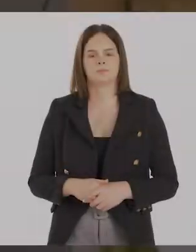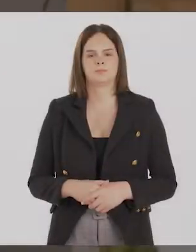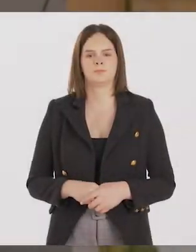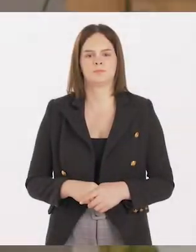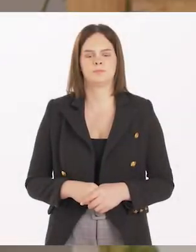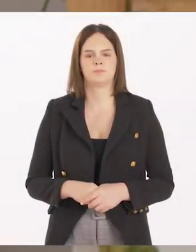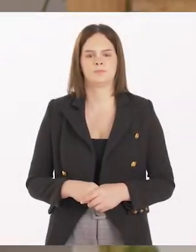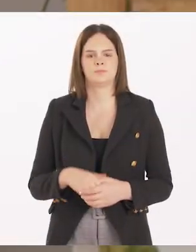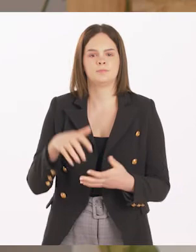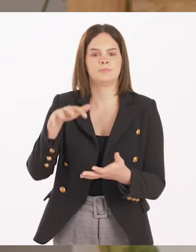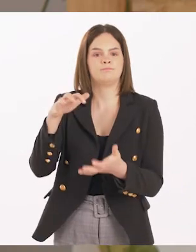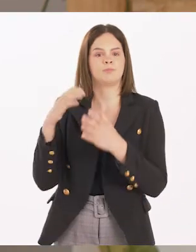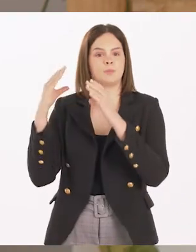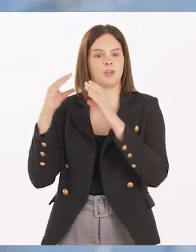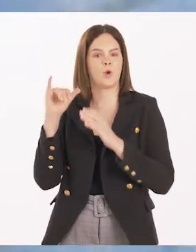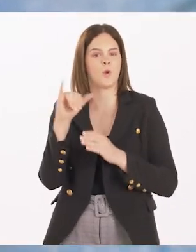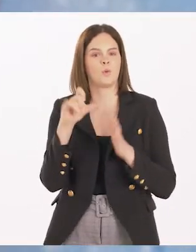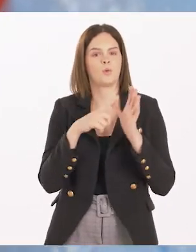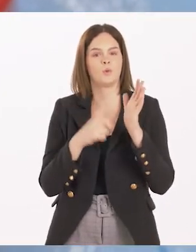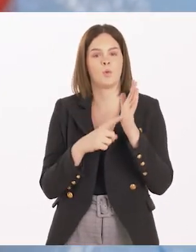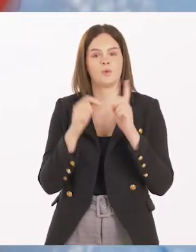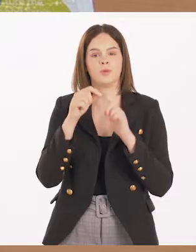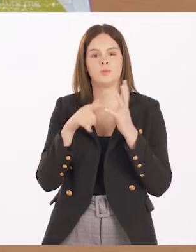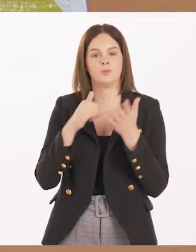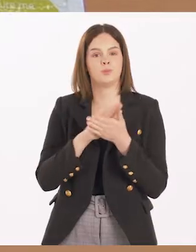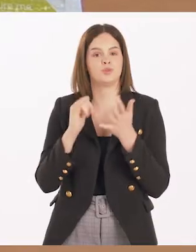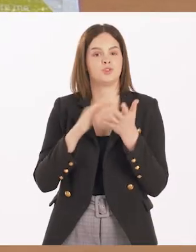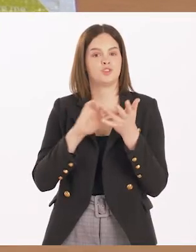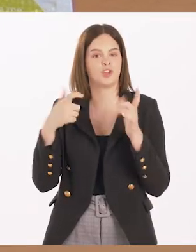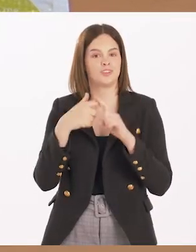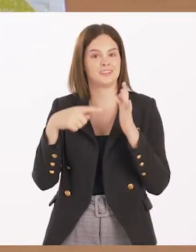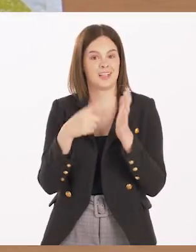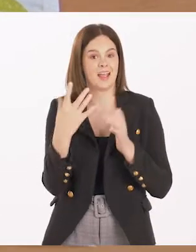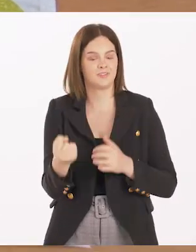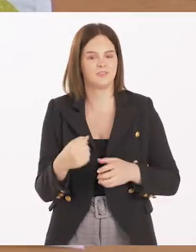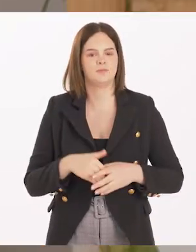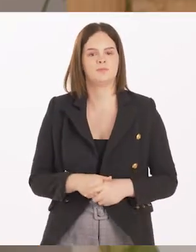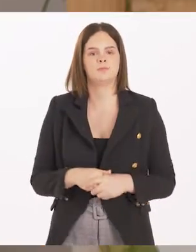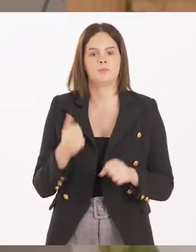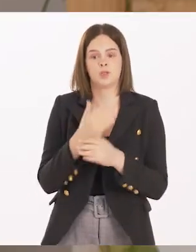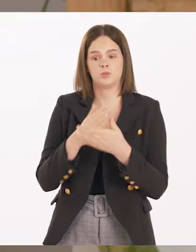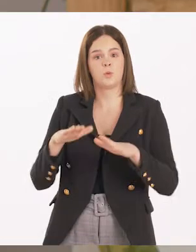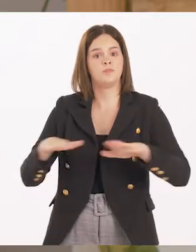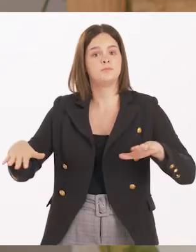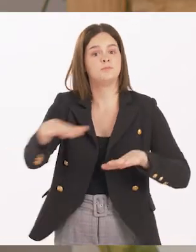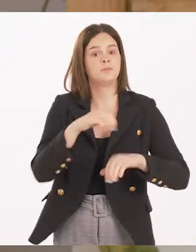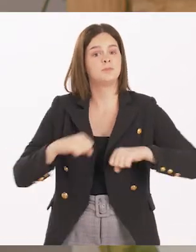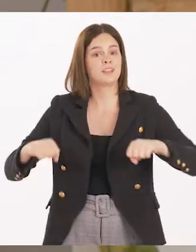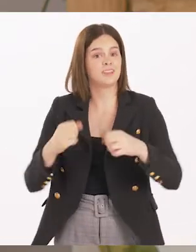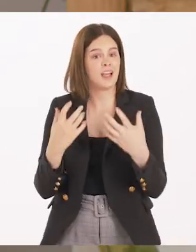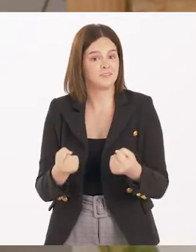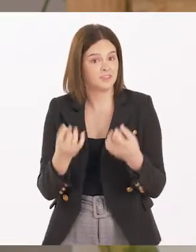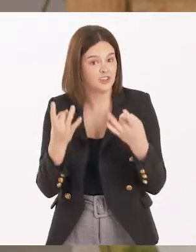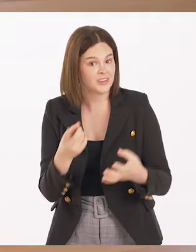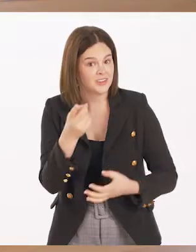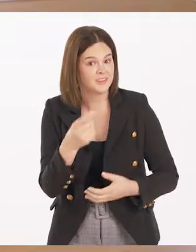So, grab a pillow or a call push shot kit if you have one and a space on the floor and let's get started. Over